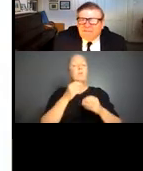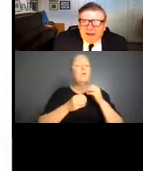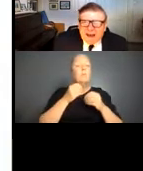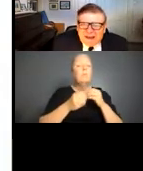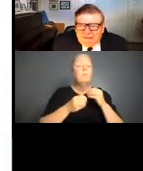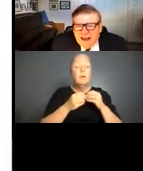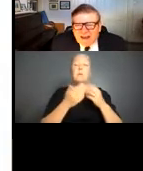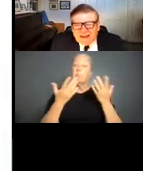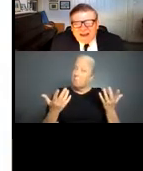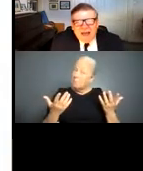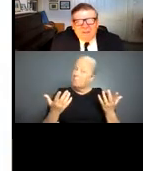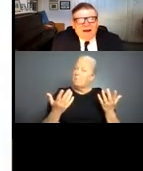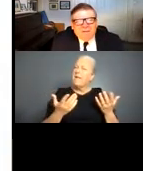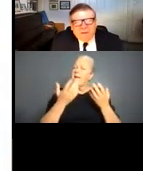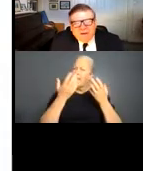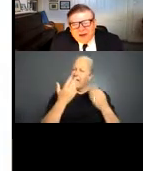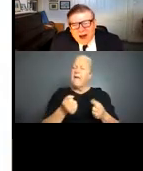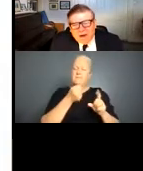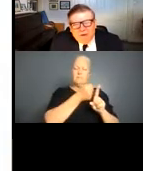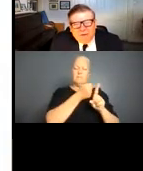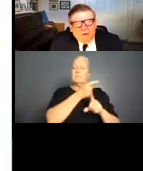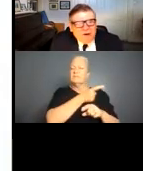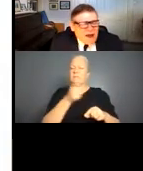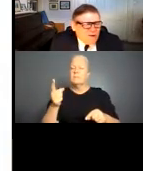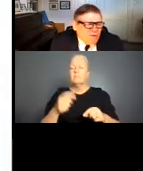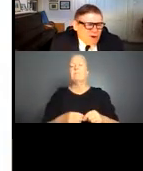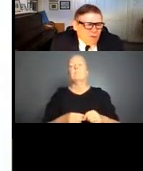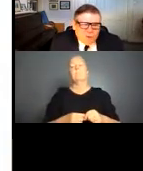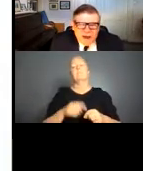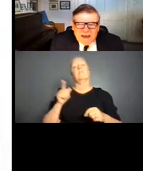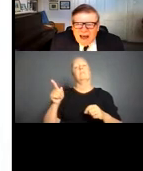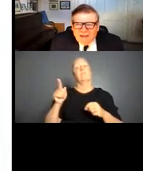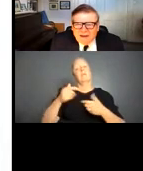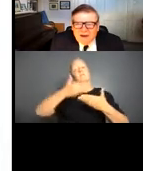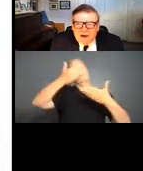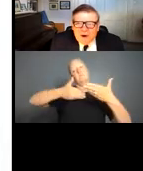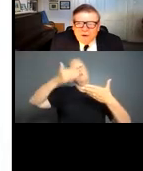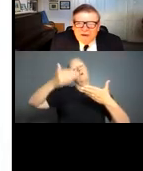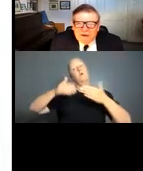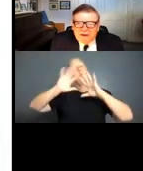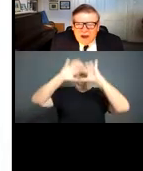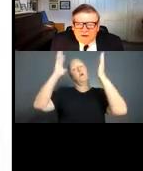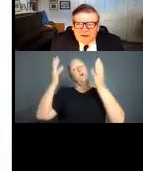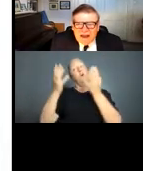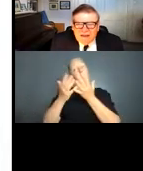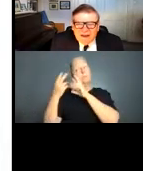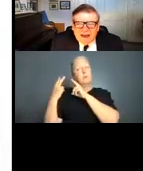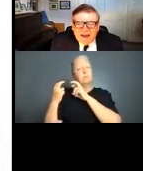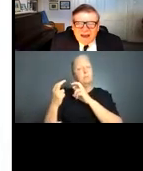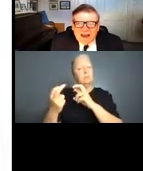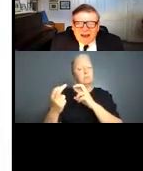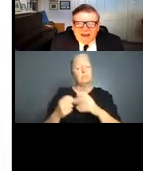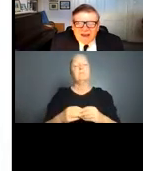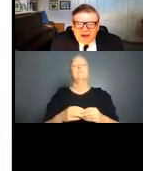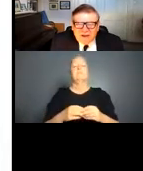Perhaps the biggest factor that came out in both the global report and also what we gathered was that those living